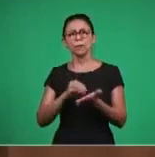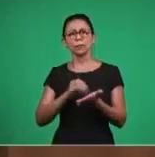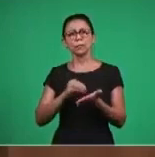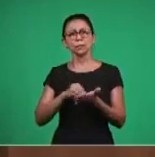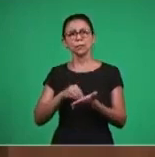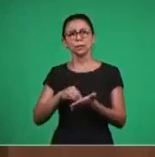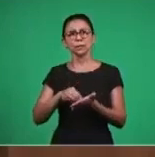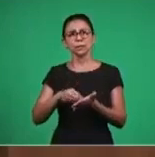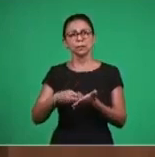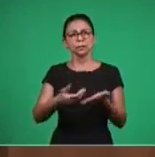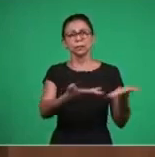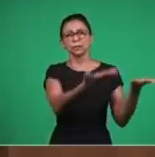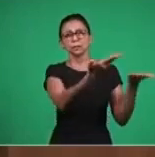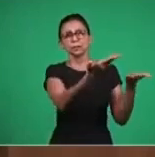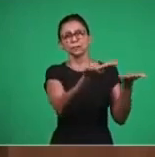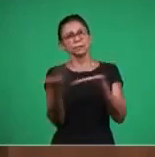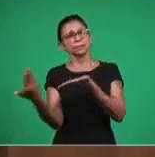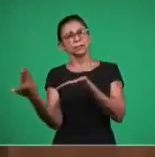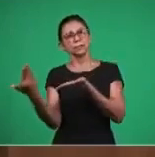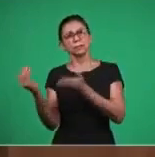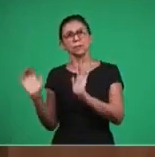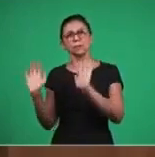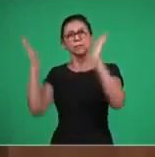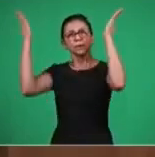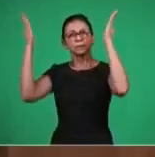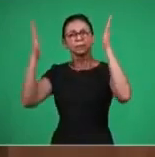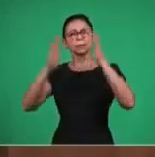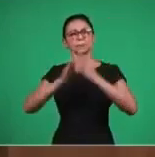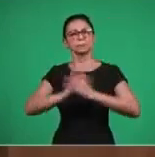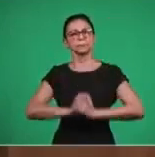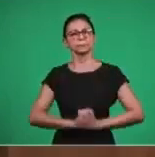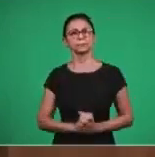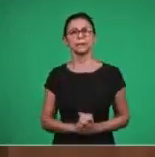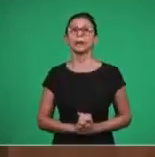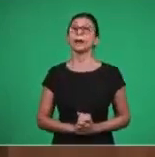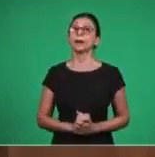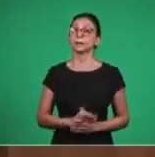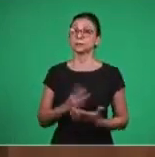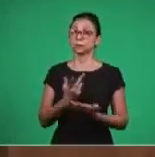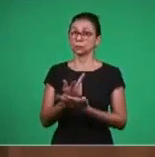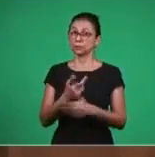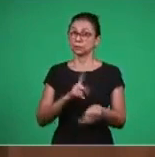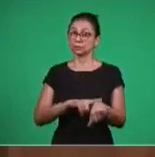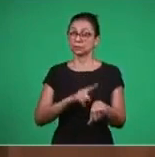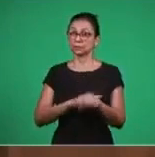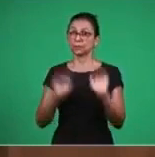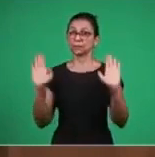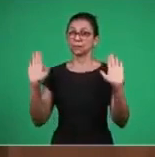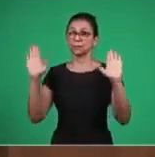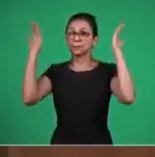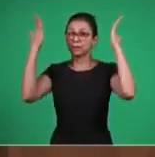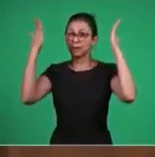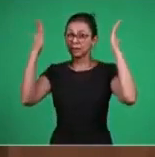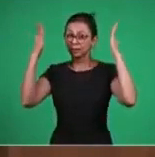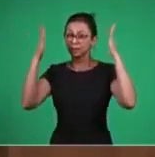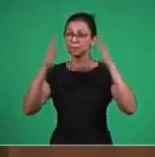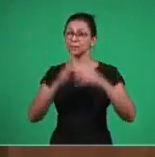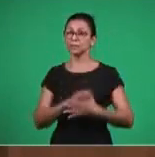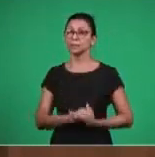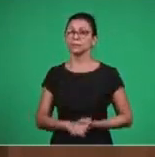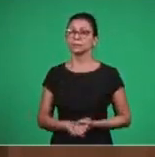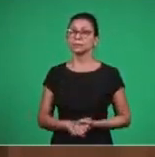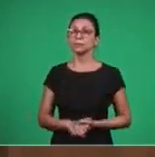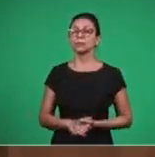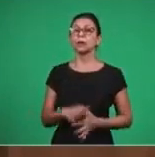You just need to come to the feast. Now come to the feast. At this time, exactly there, this feast, we